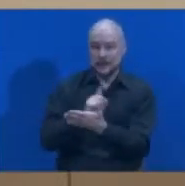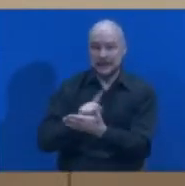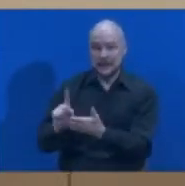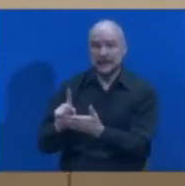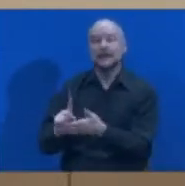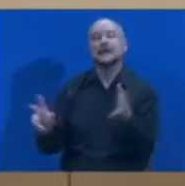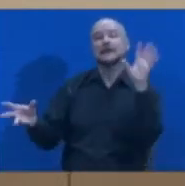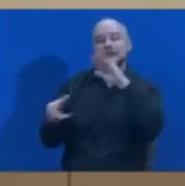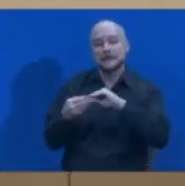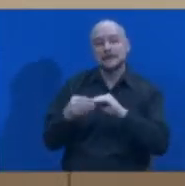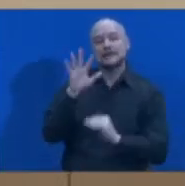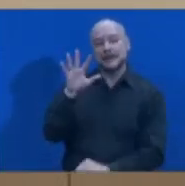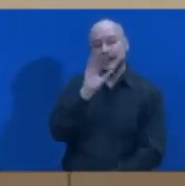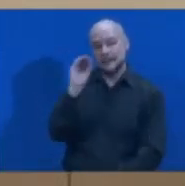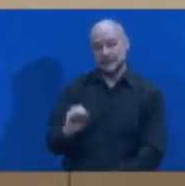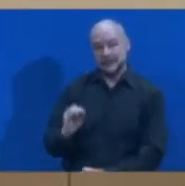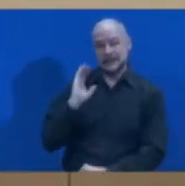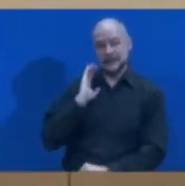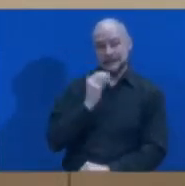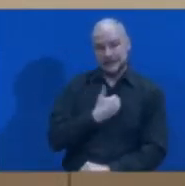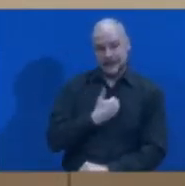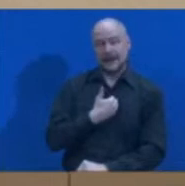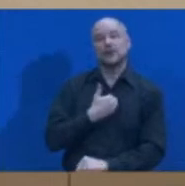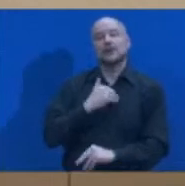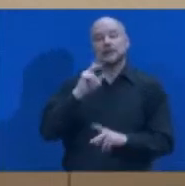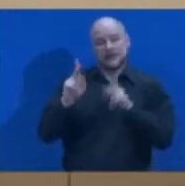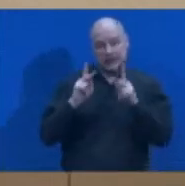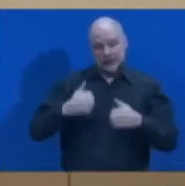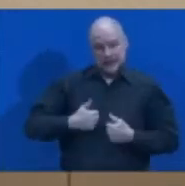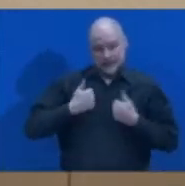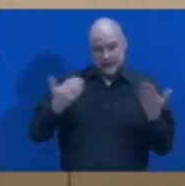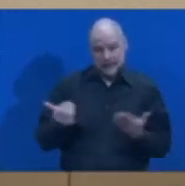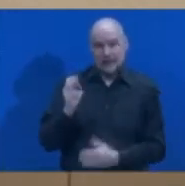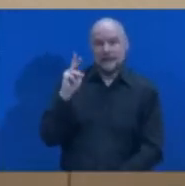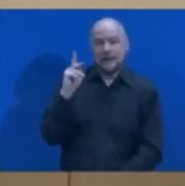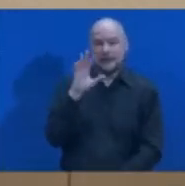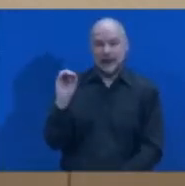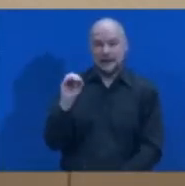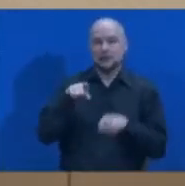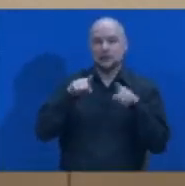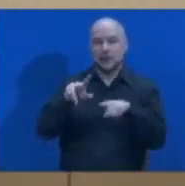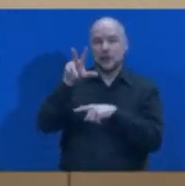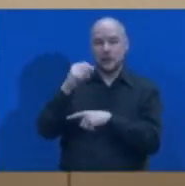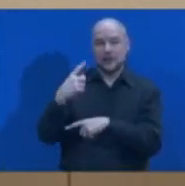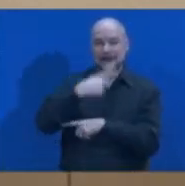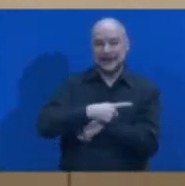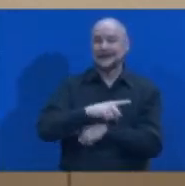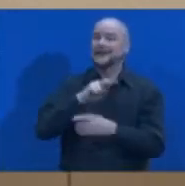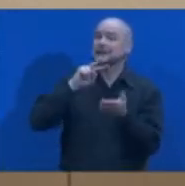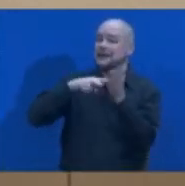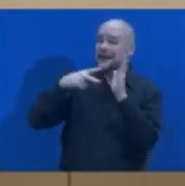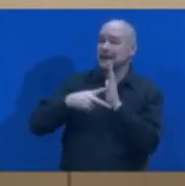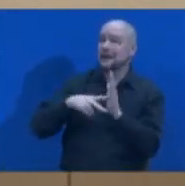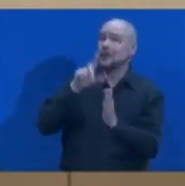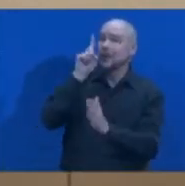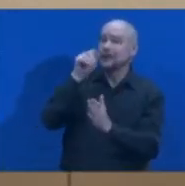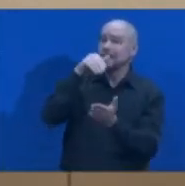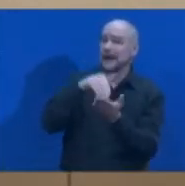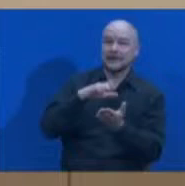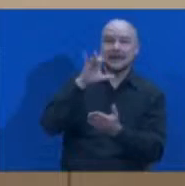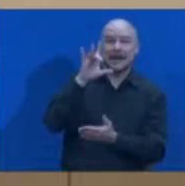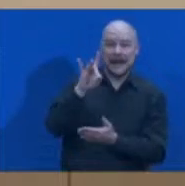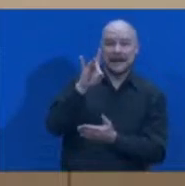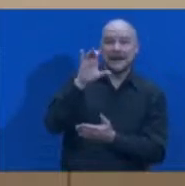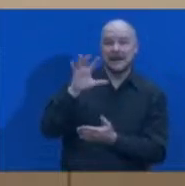an additional 5% of our population over the next 30 days. That is roughly 1,850 tests